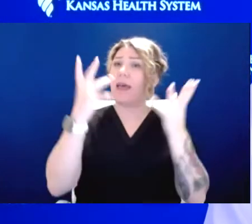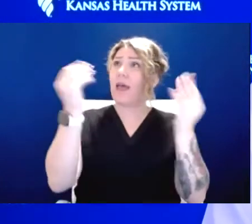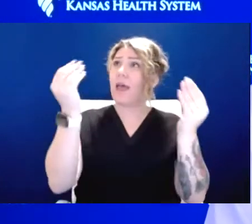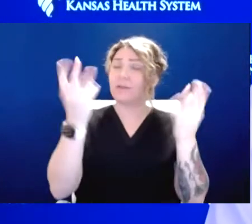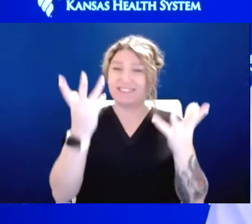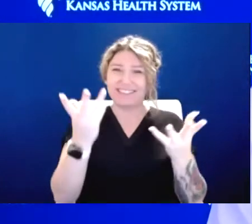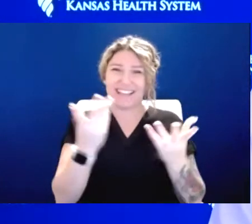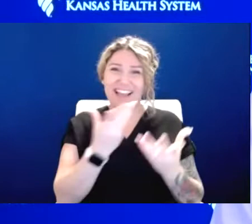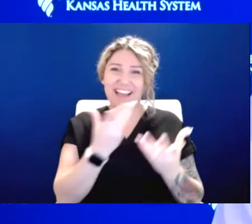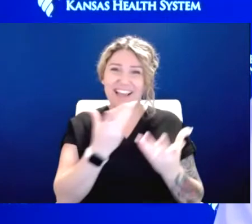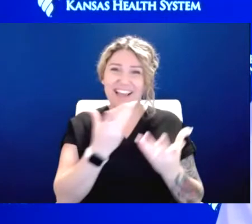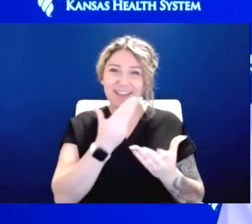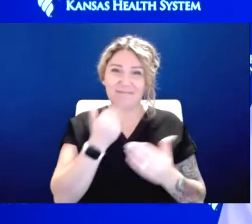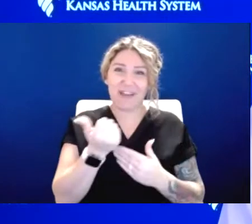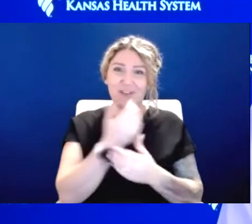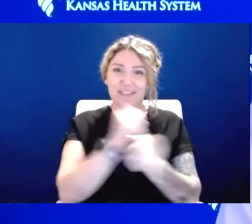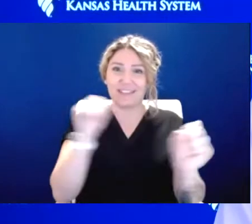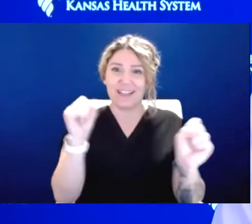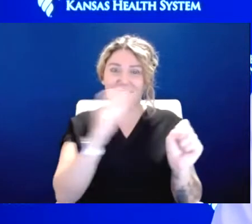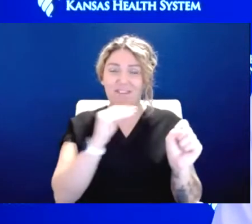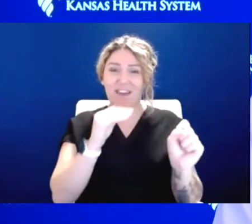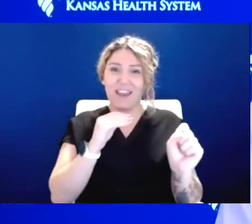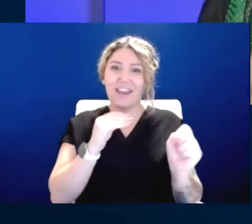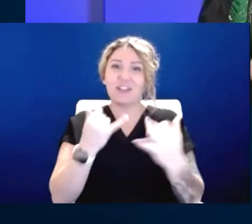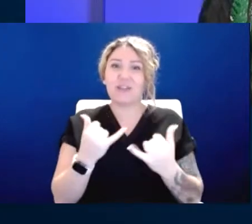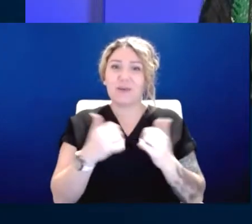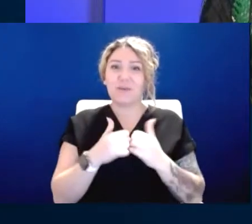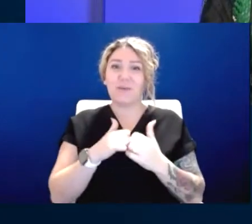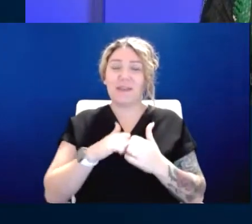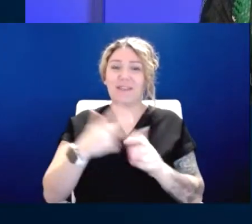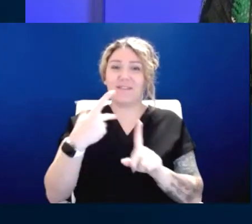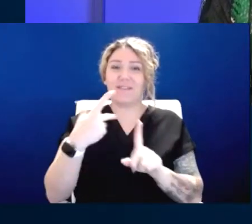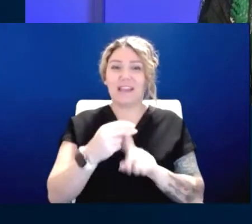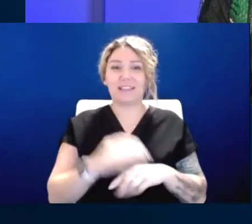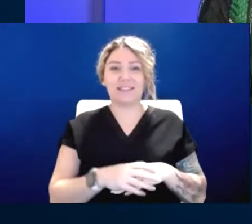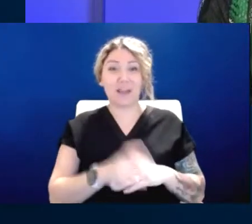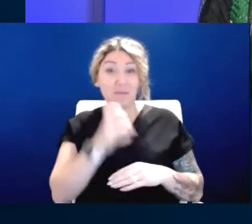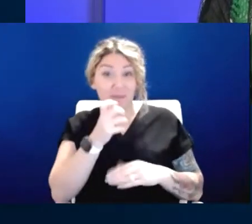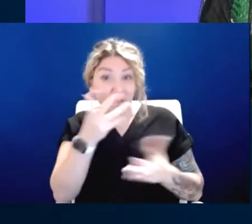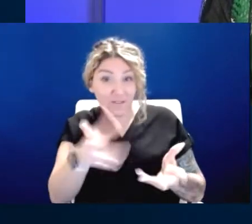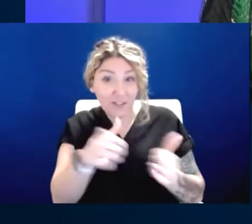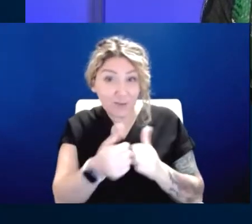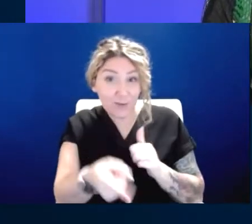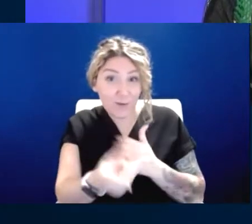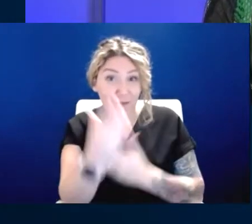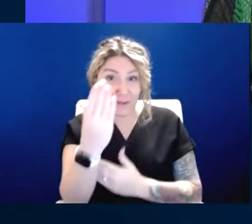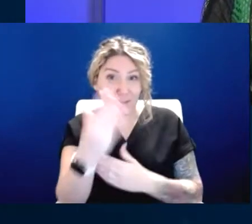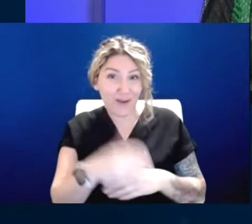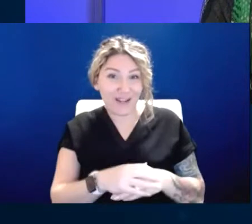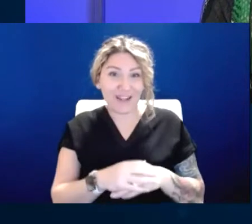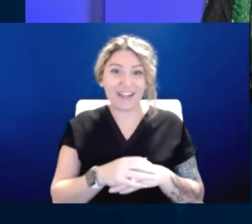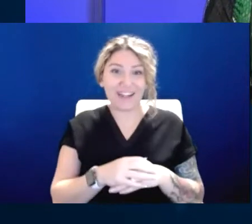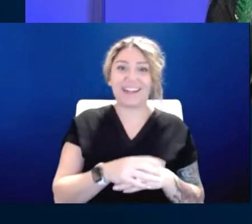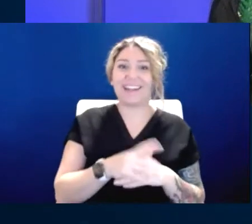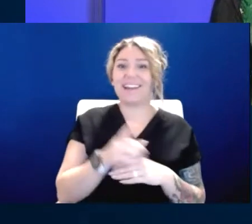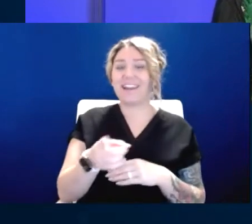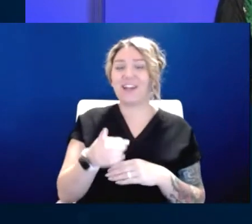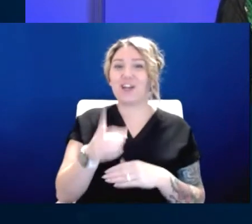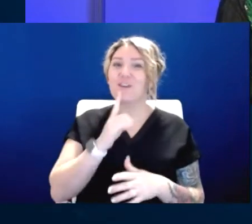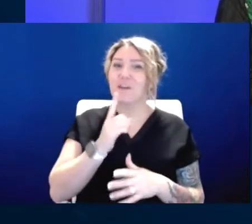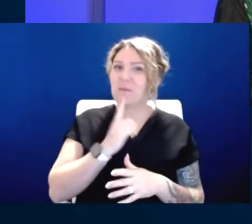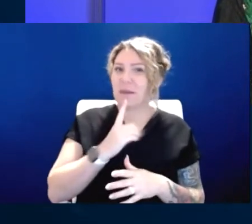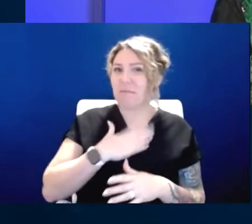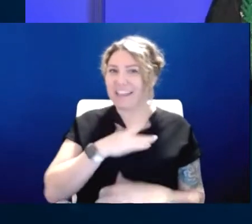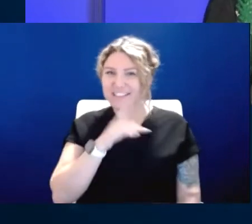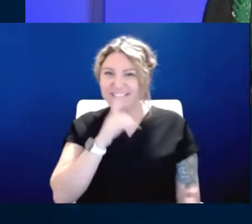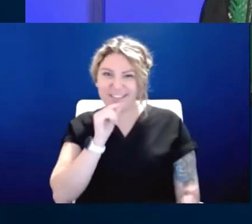and also being up to date with your vaccination. All right, I'm not quite done with you yet this morning. Oh, okay. Because you're going to be my raw chicken expert today. Yeah.